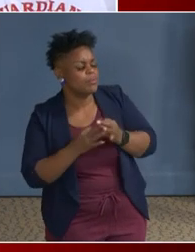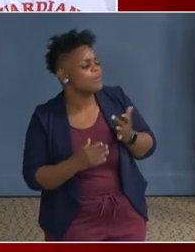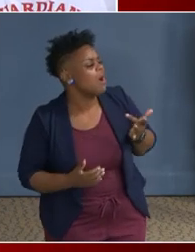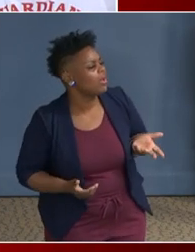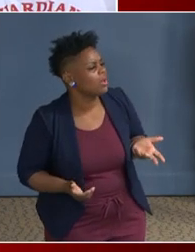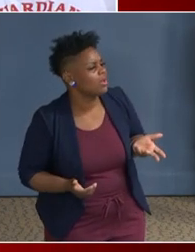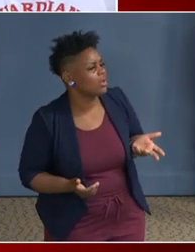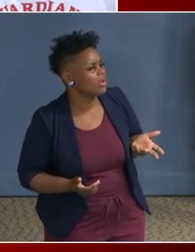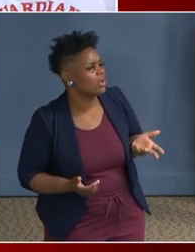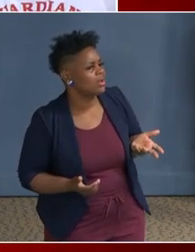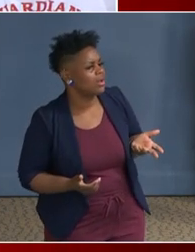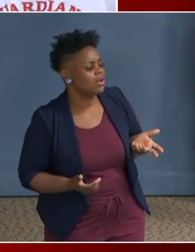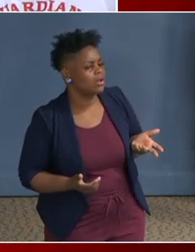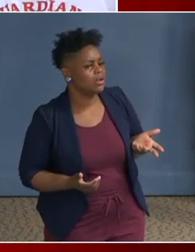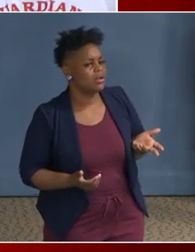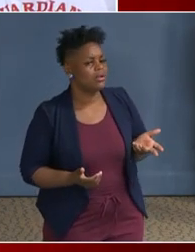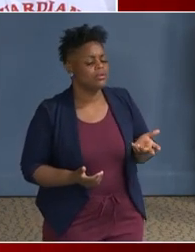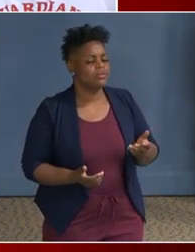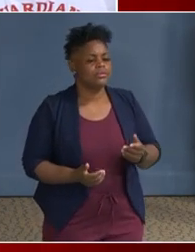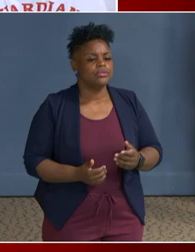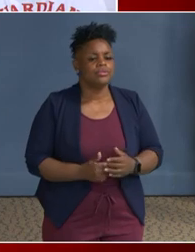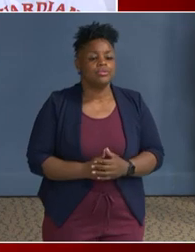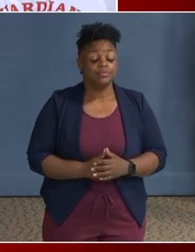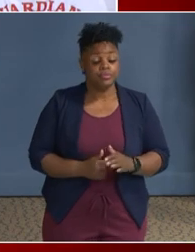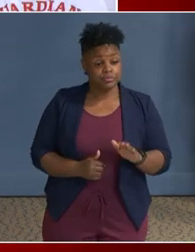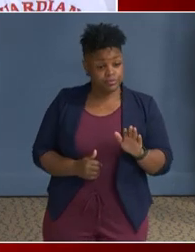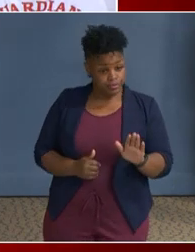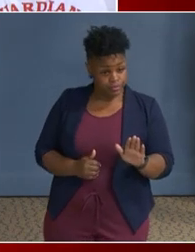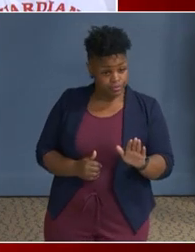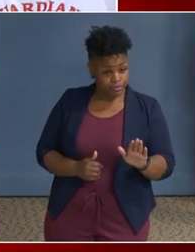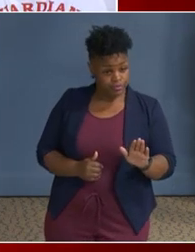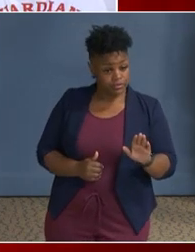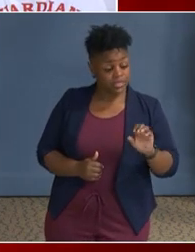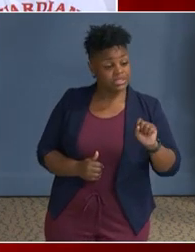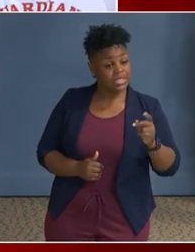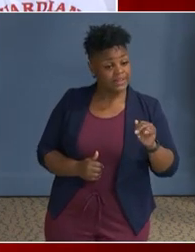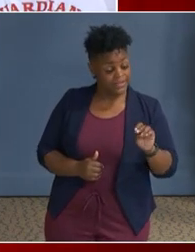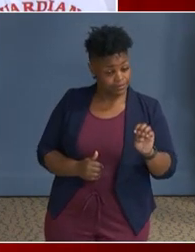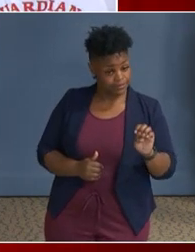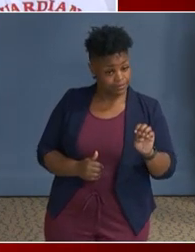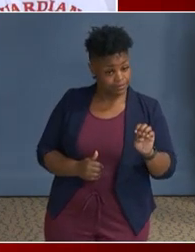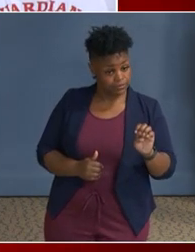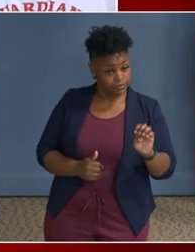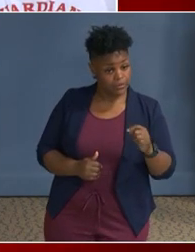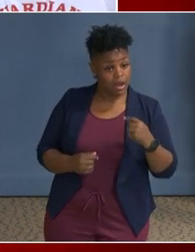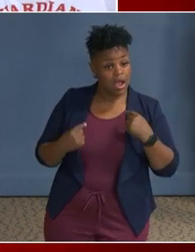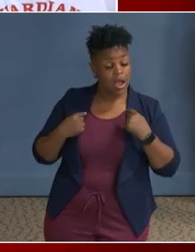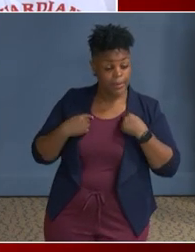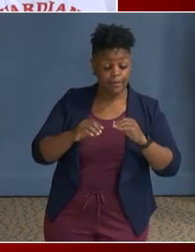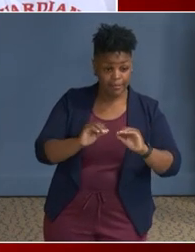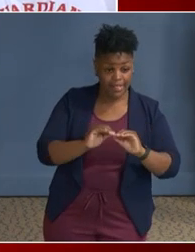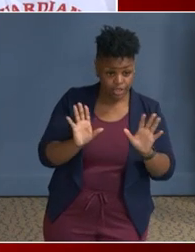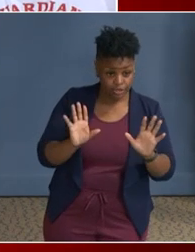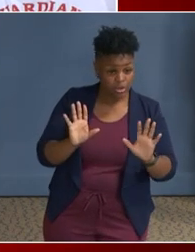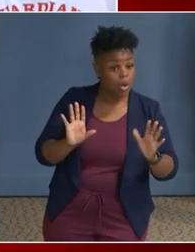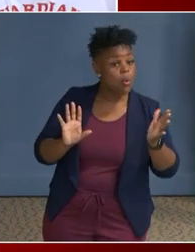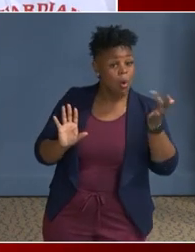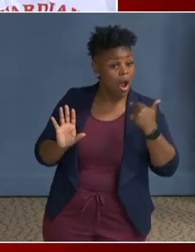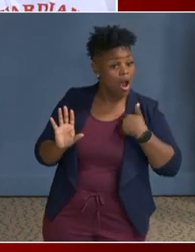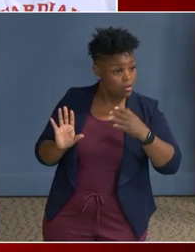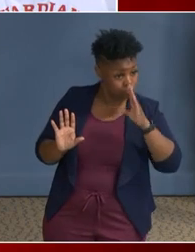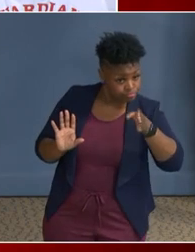Well, let me just be clear, Stephanie, that any time, and the reason why I responded to you the way that I did